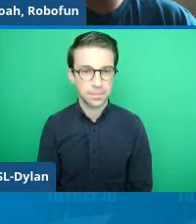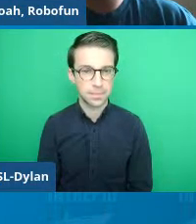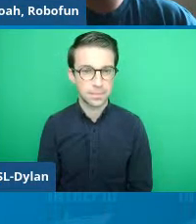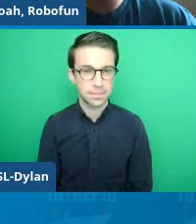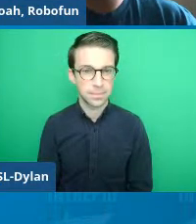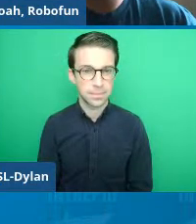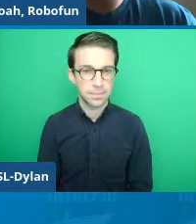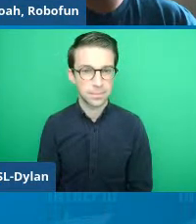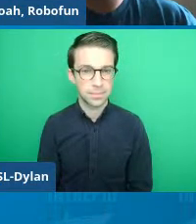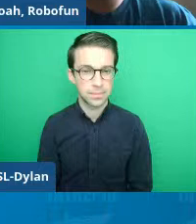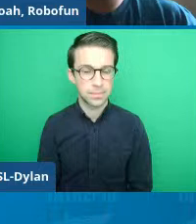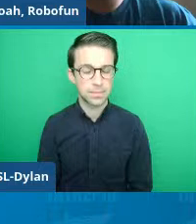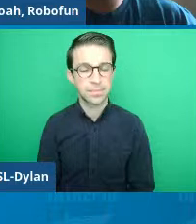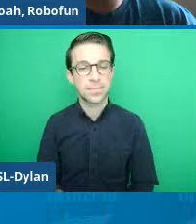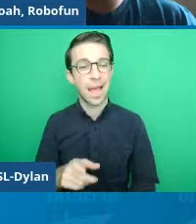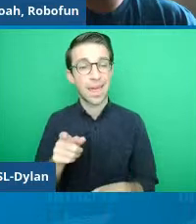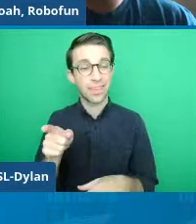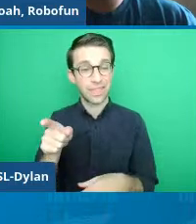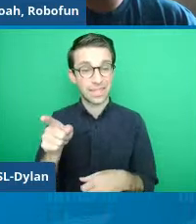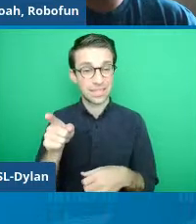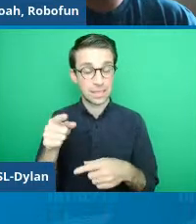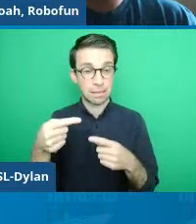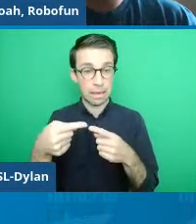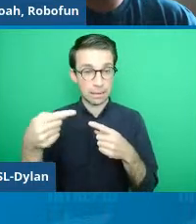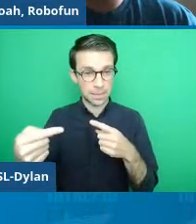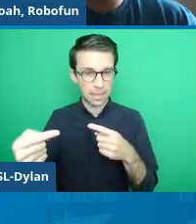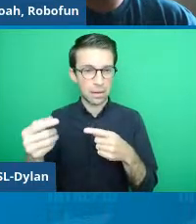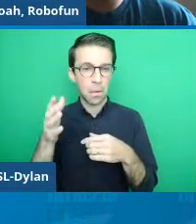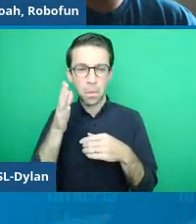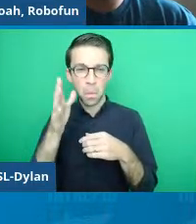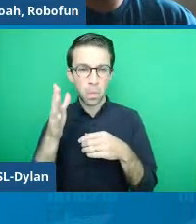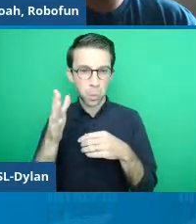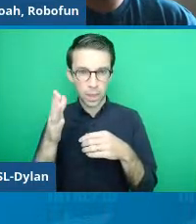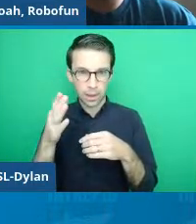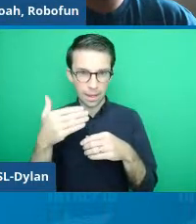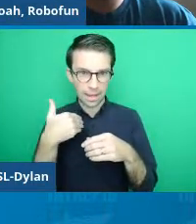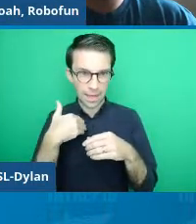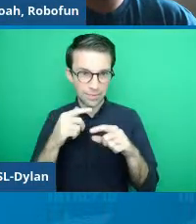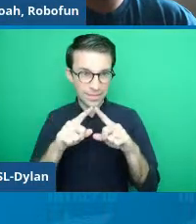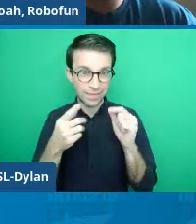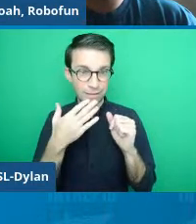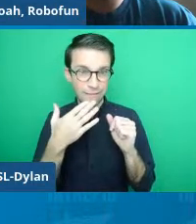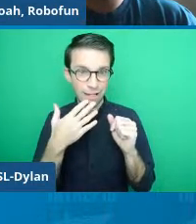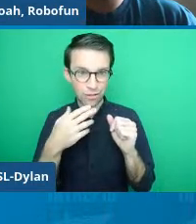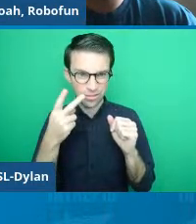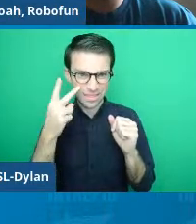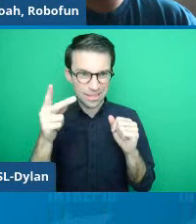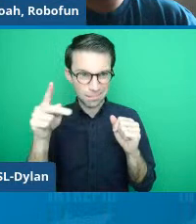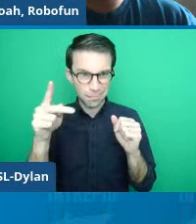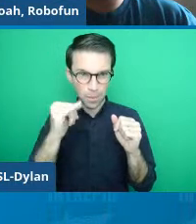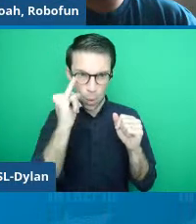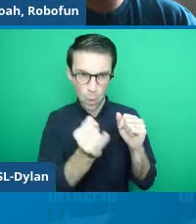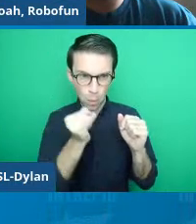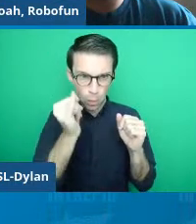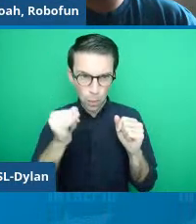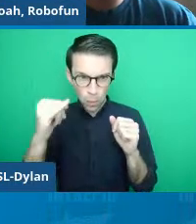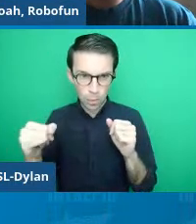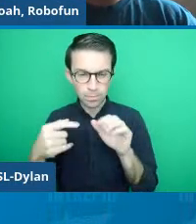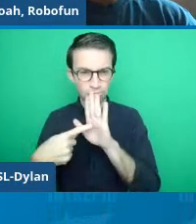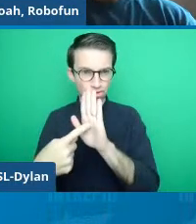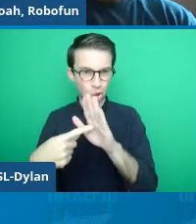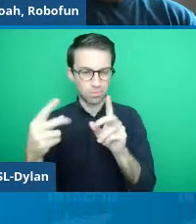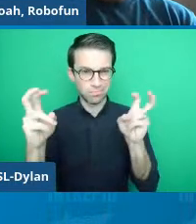Maybe I'll mark this one with different colors to denote that this is a different ship.